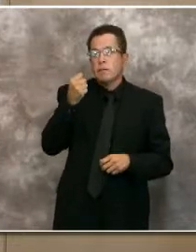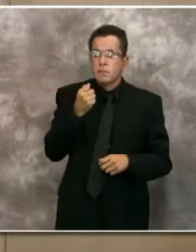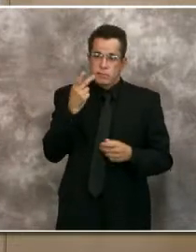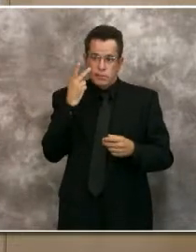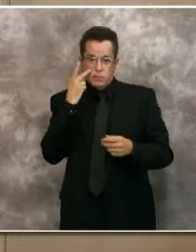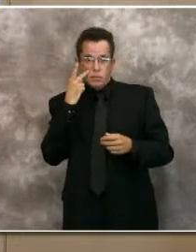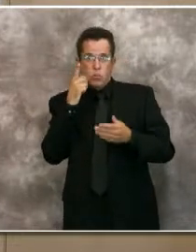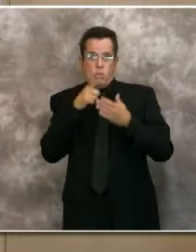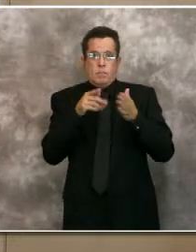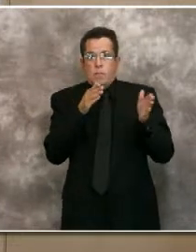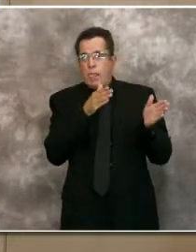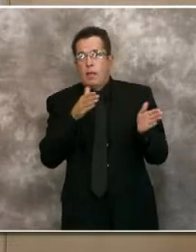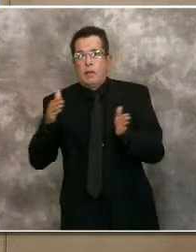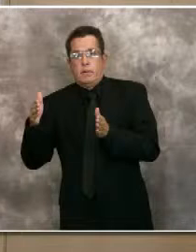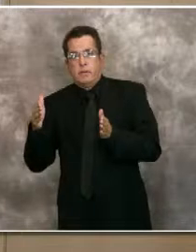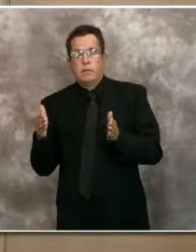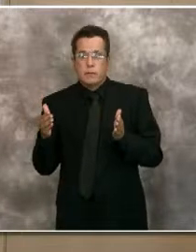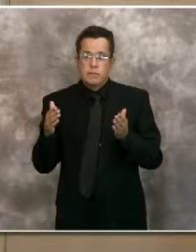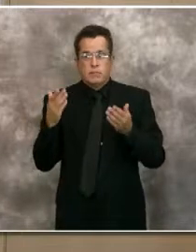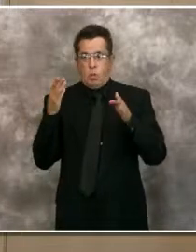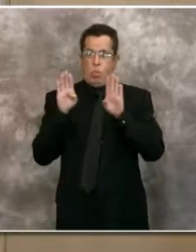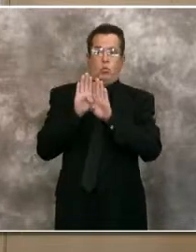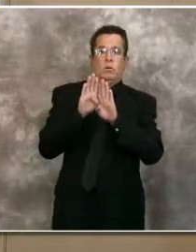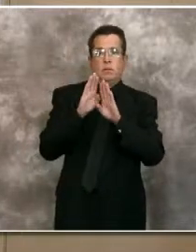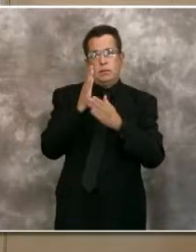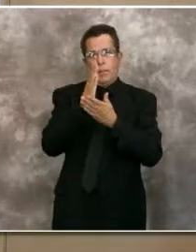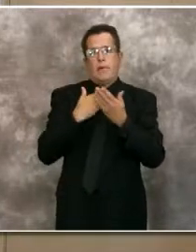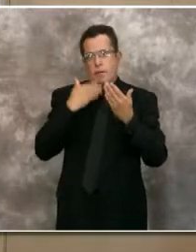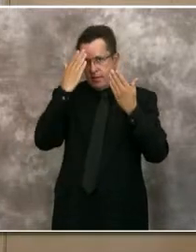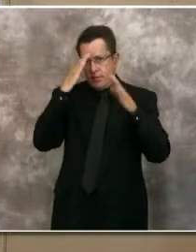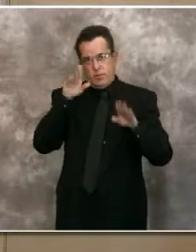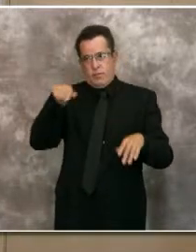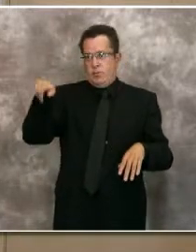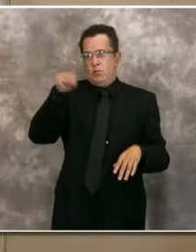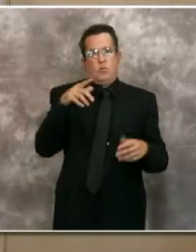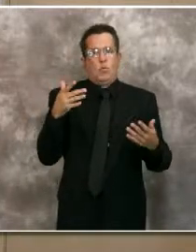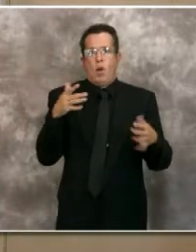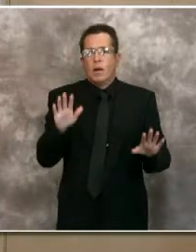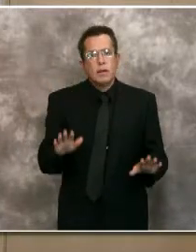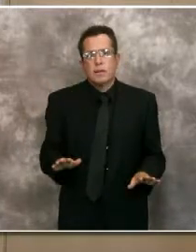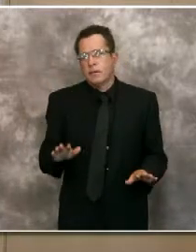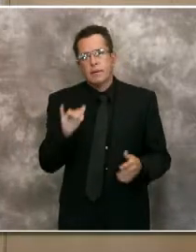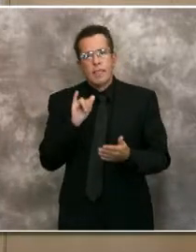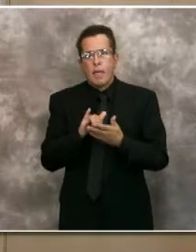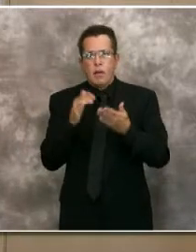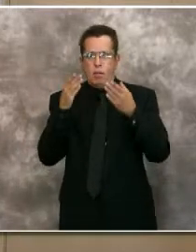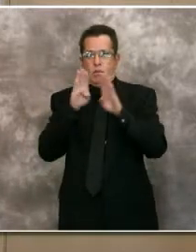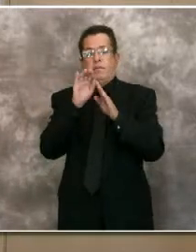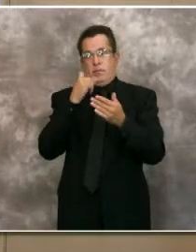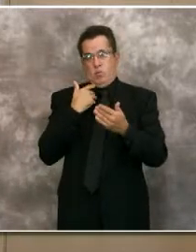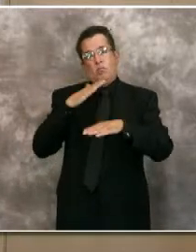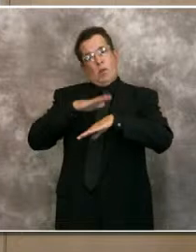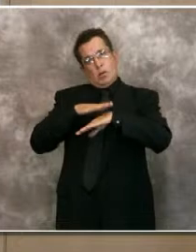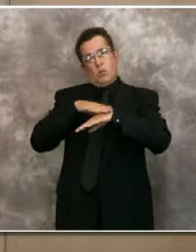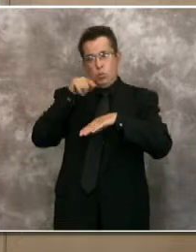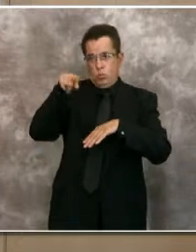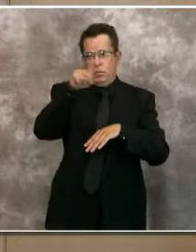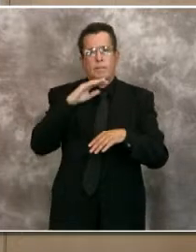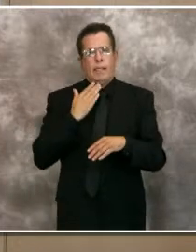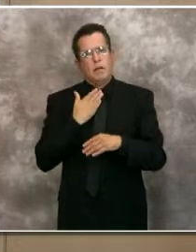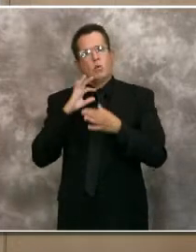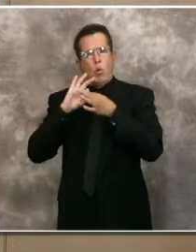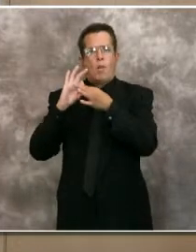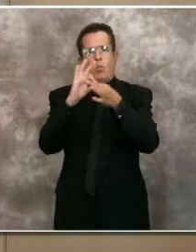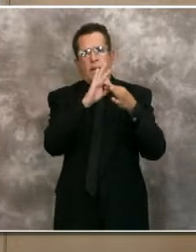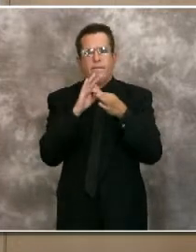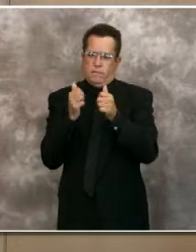implement some of the strategies that we are loosening up on. And I know that no one wants to do that. That's why we are asking people to be cooperative with